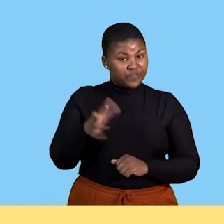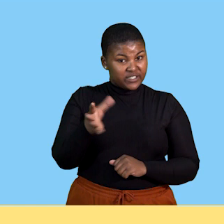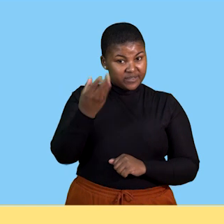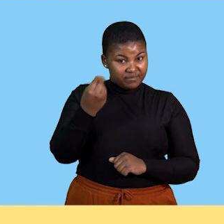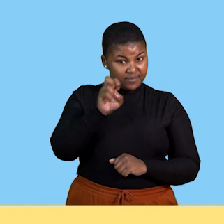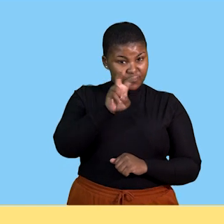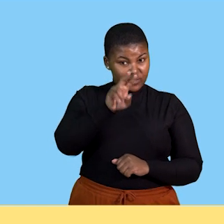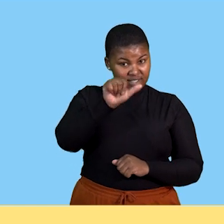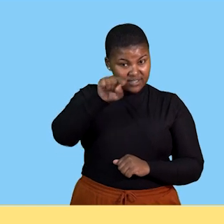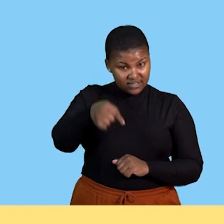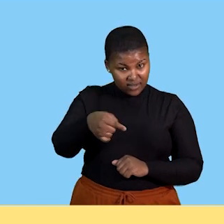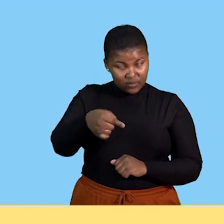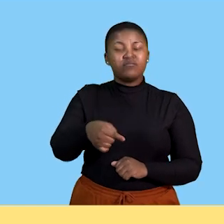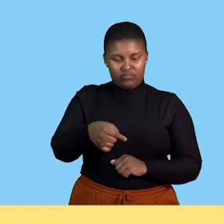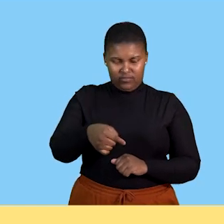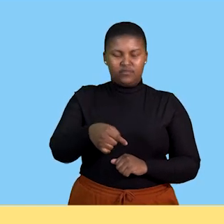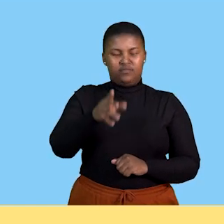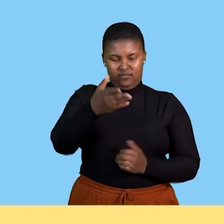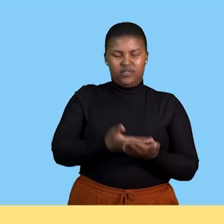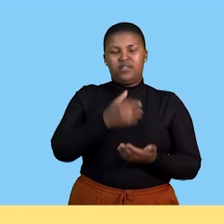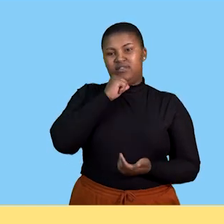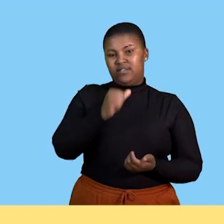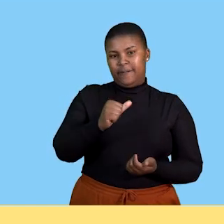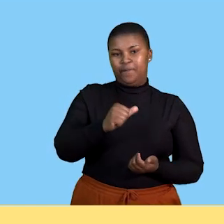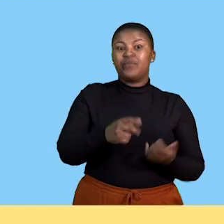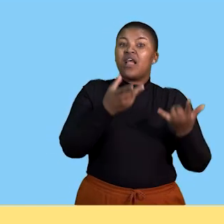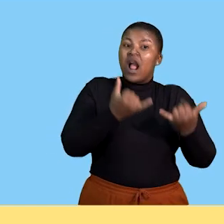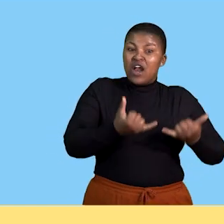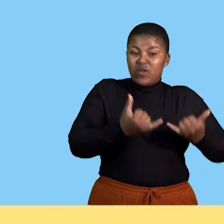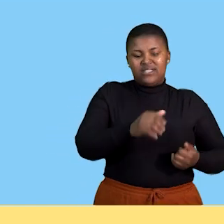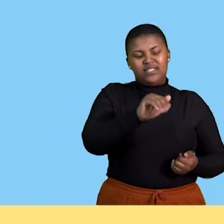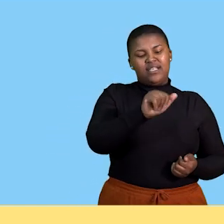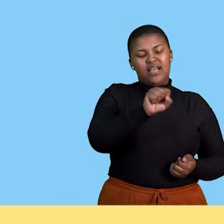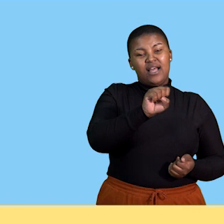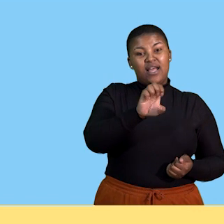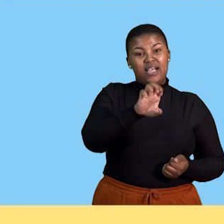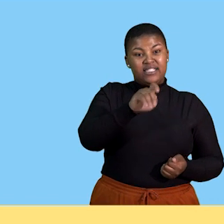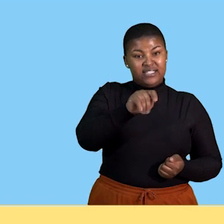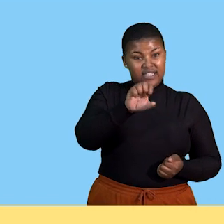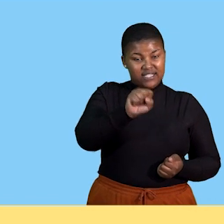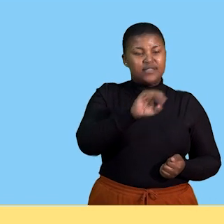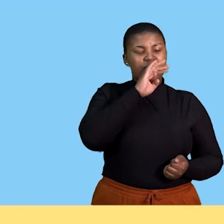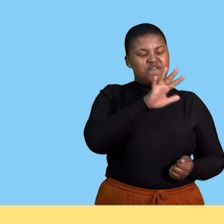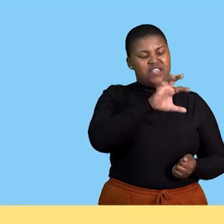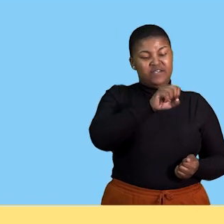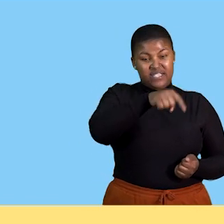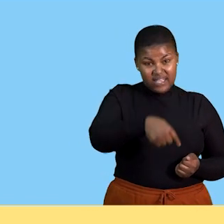say your 50,000, because remember you need to say current assets, which is your